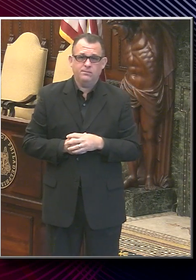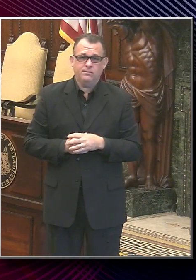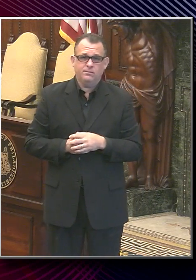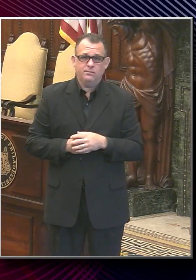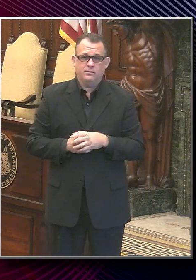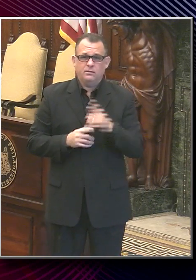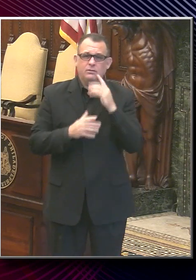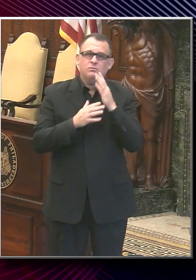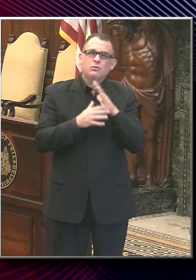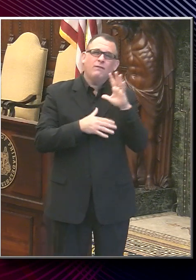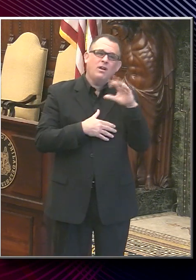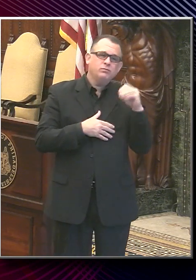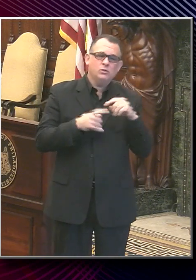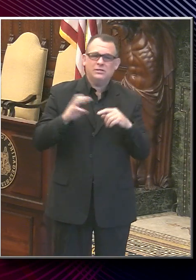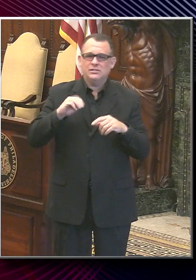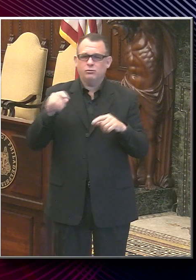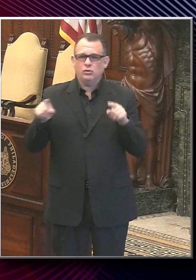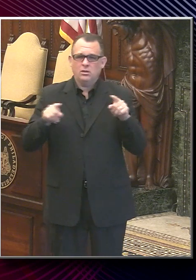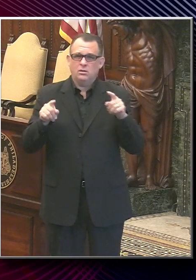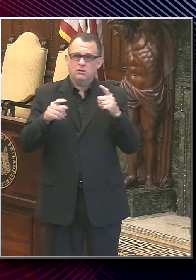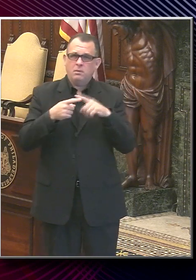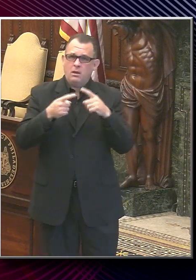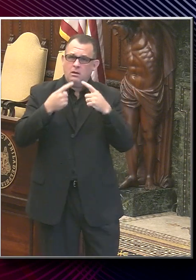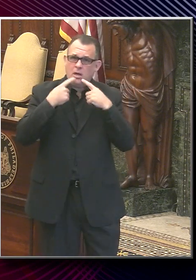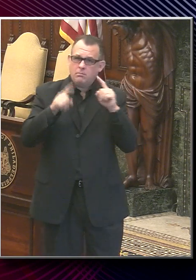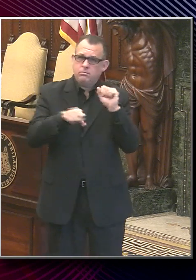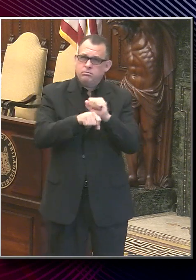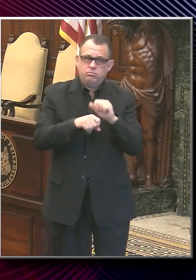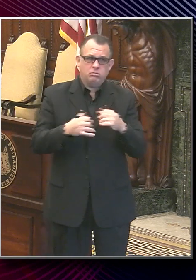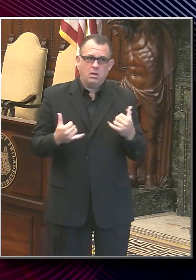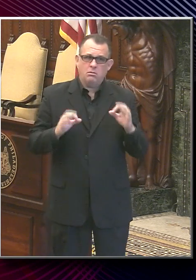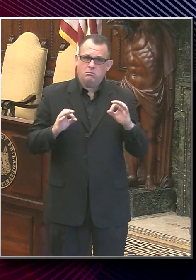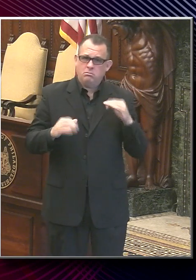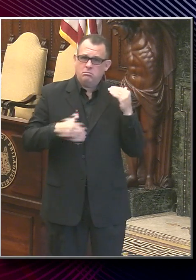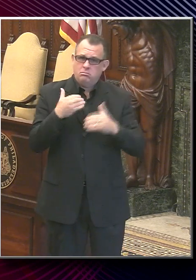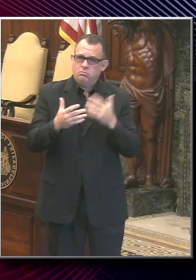6% since the middle of June. So that's another good sign.